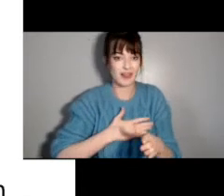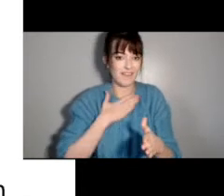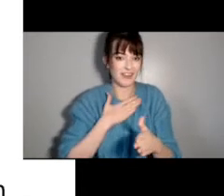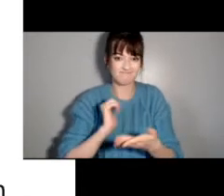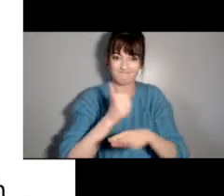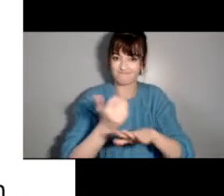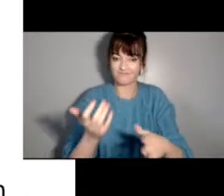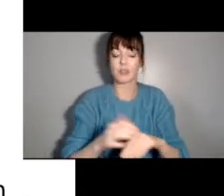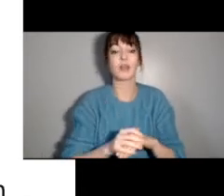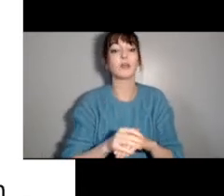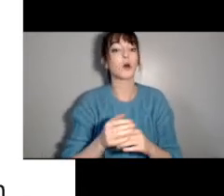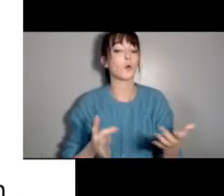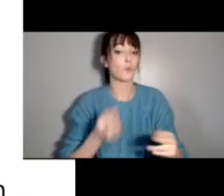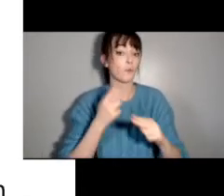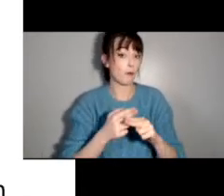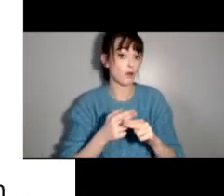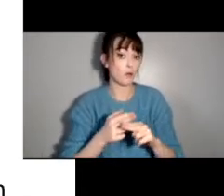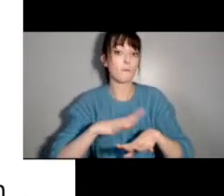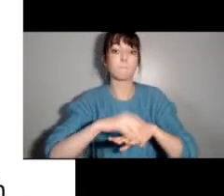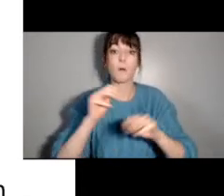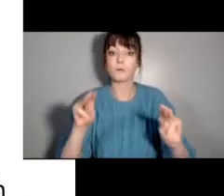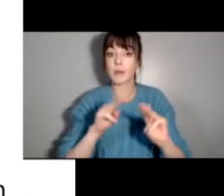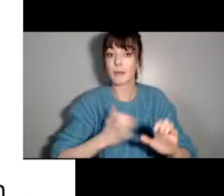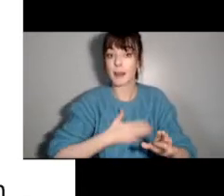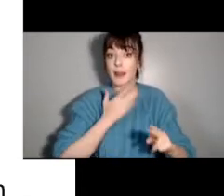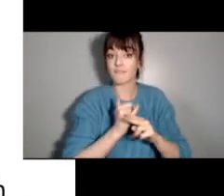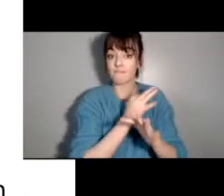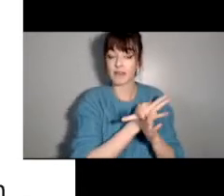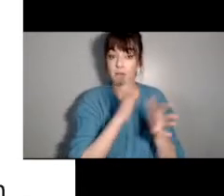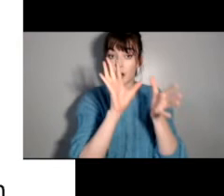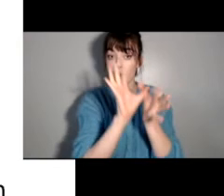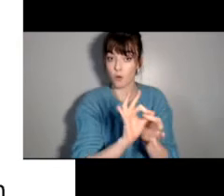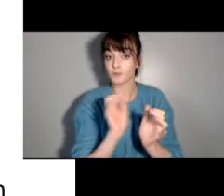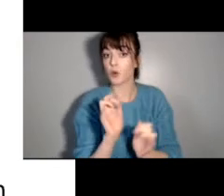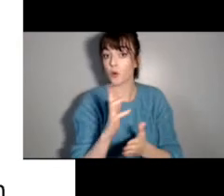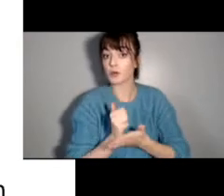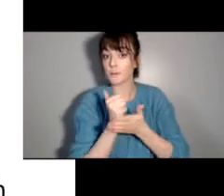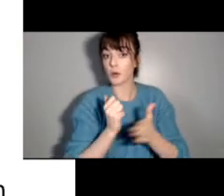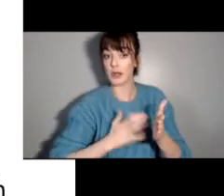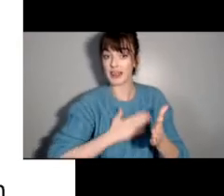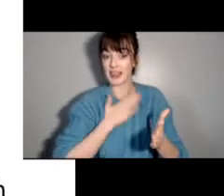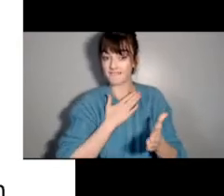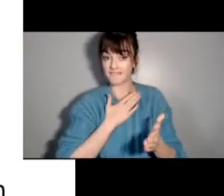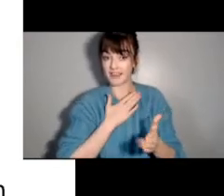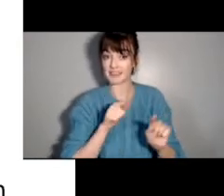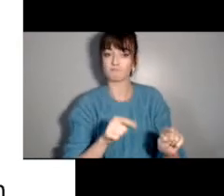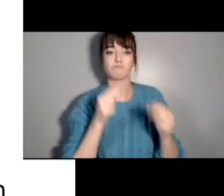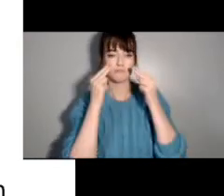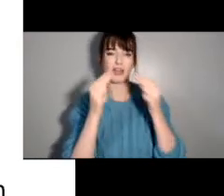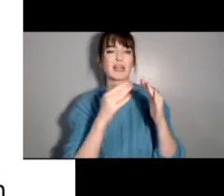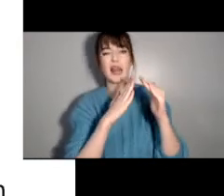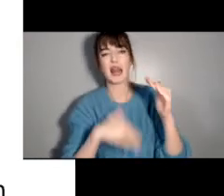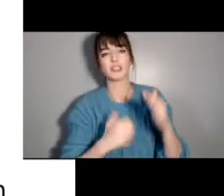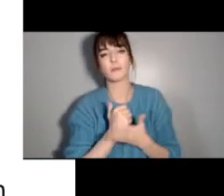on average, participants living in their family homes or with supported living arrangements required the least support to